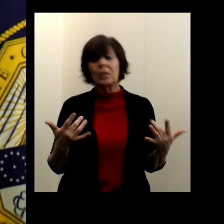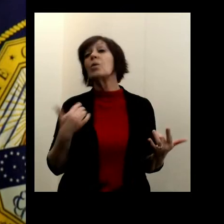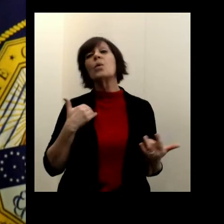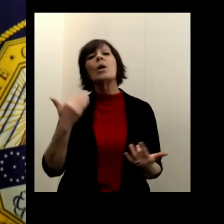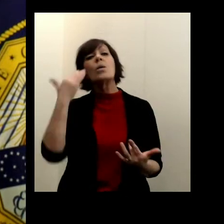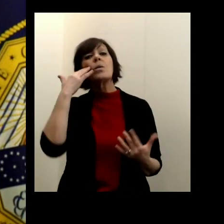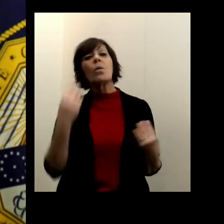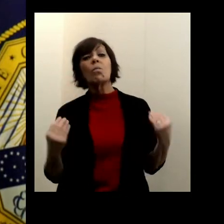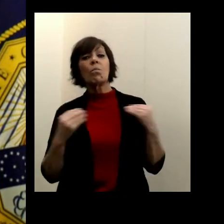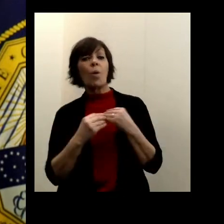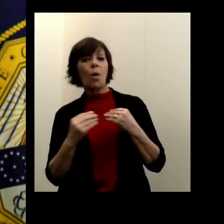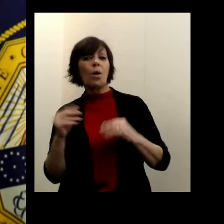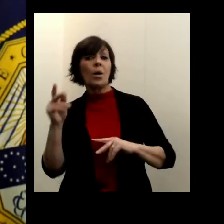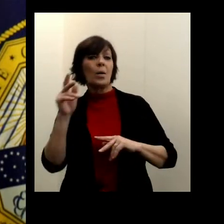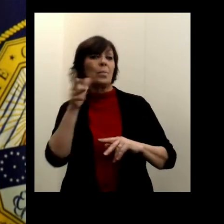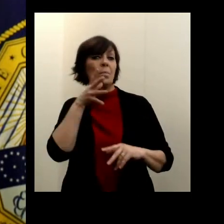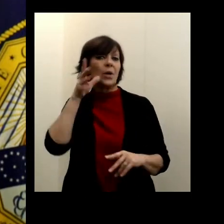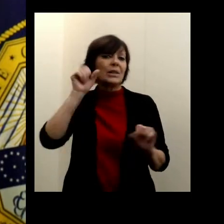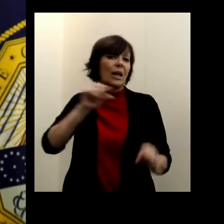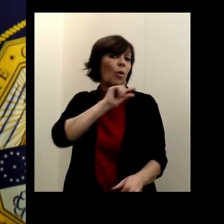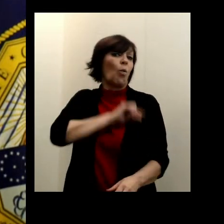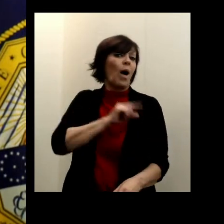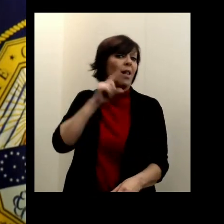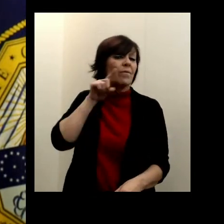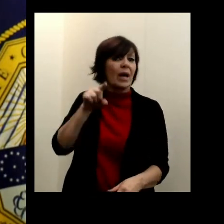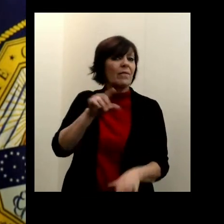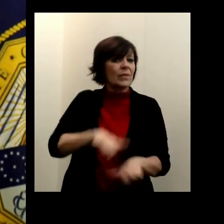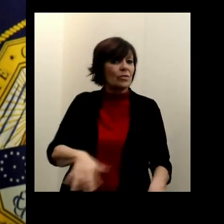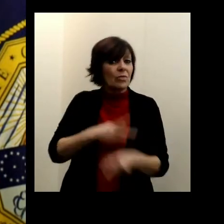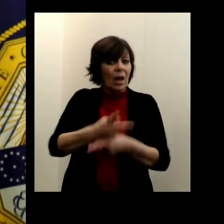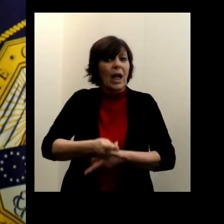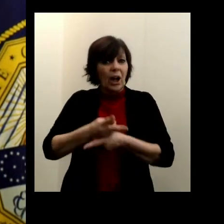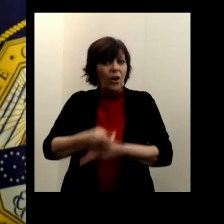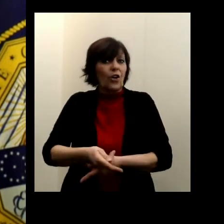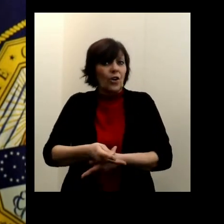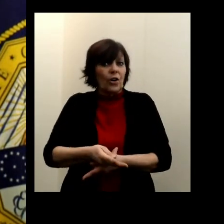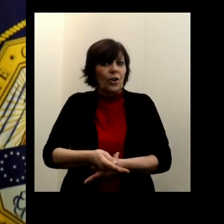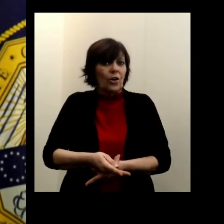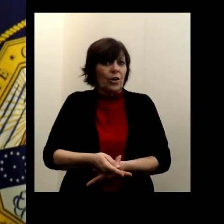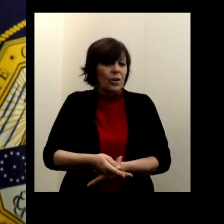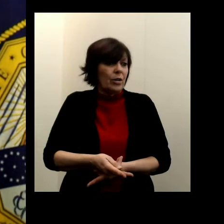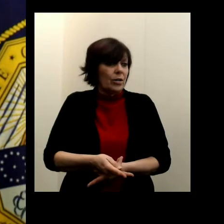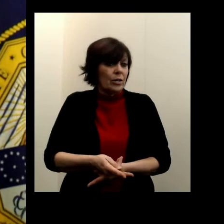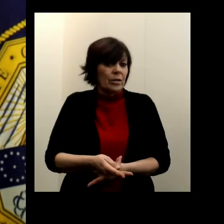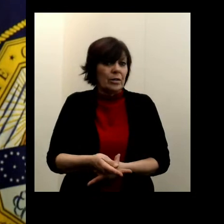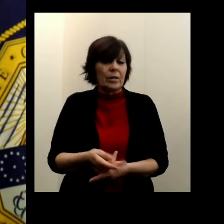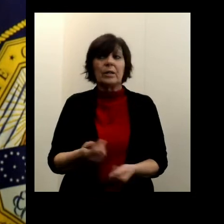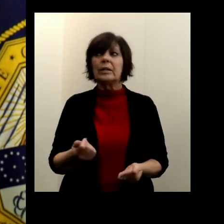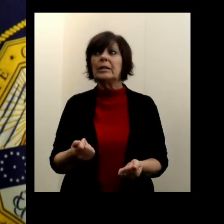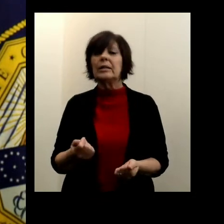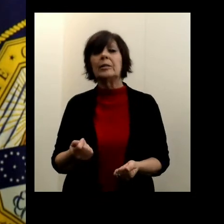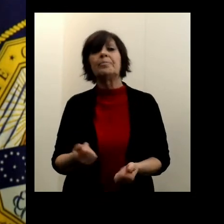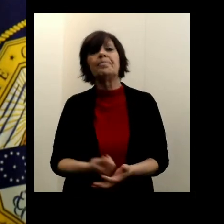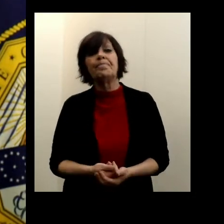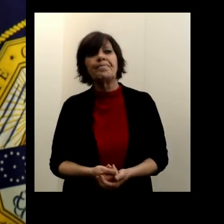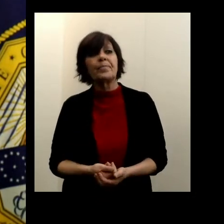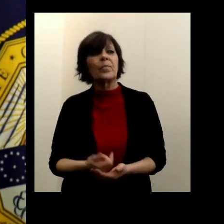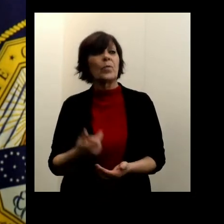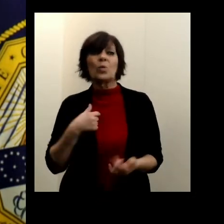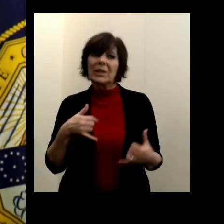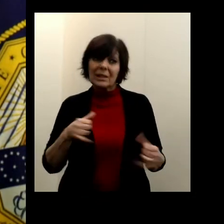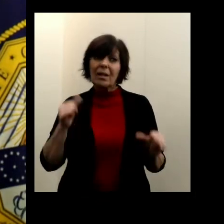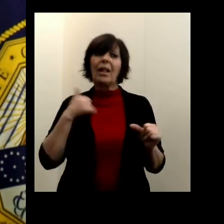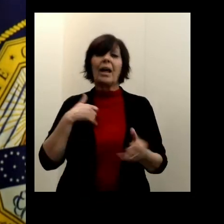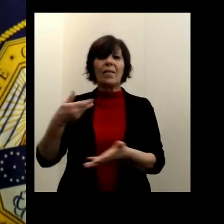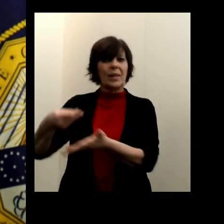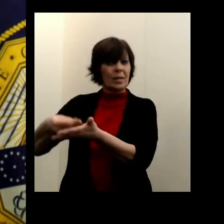more parents can qualify for child care assistance than are presently seeking from Erie County, and we still have that